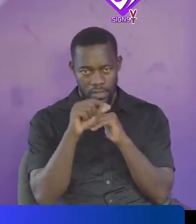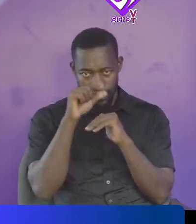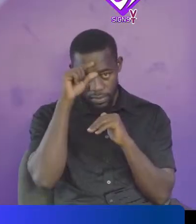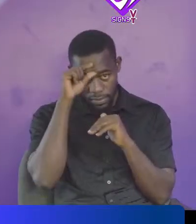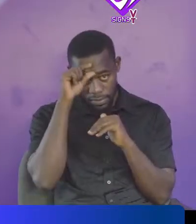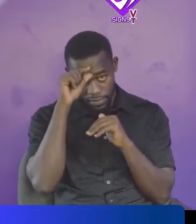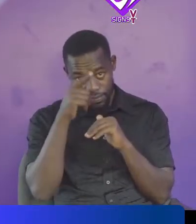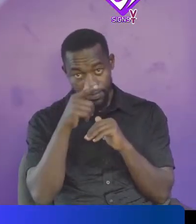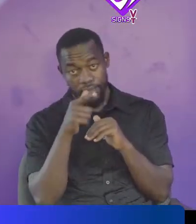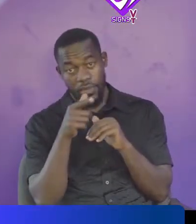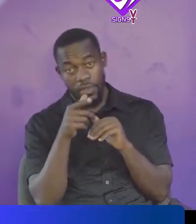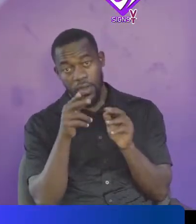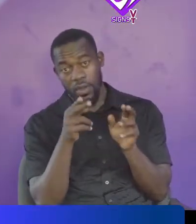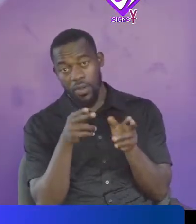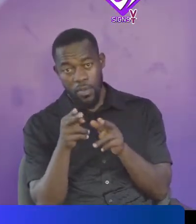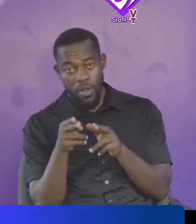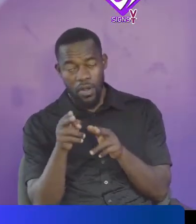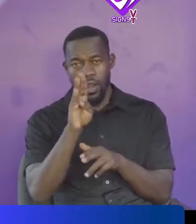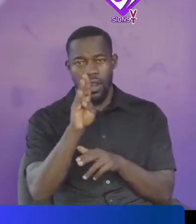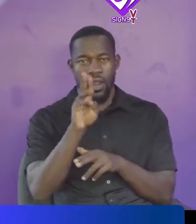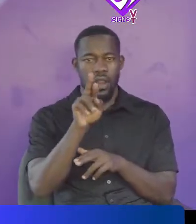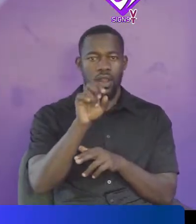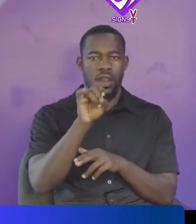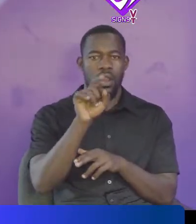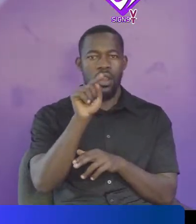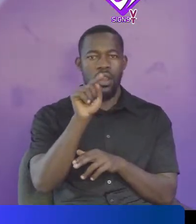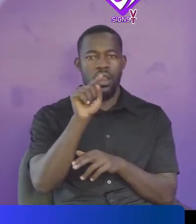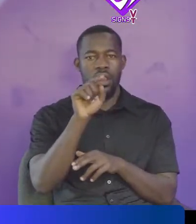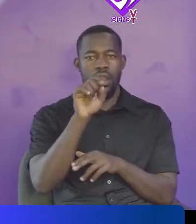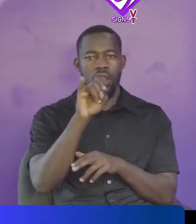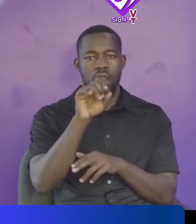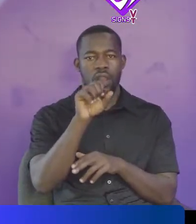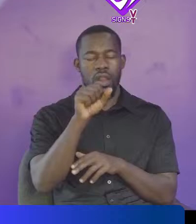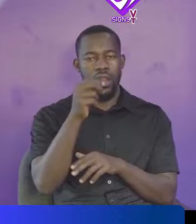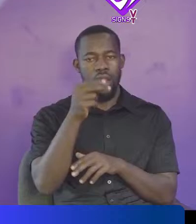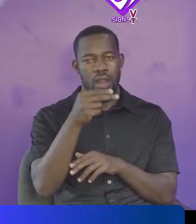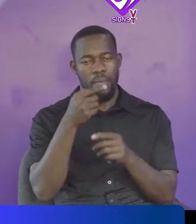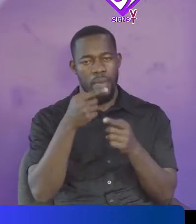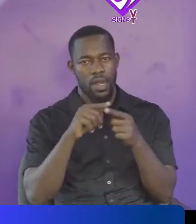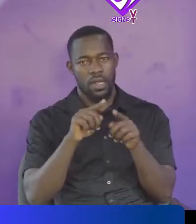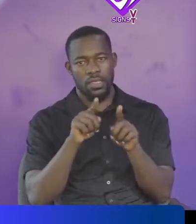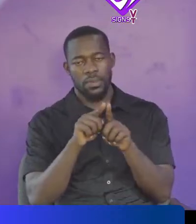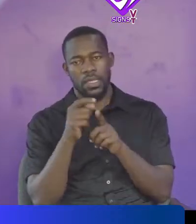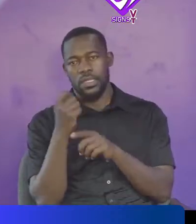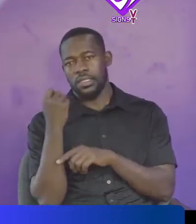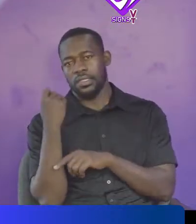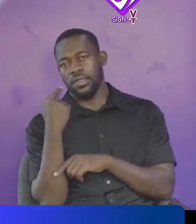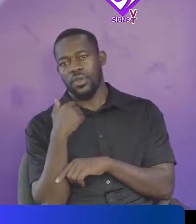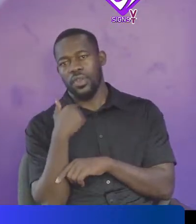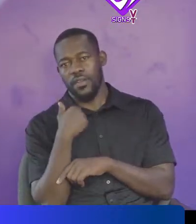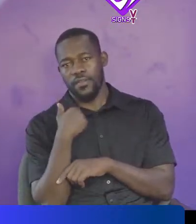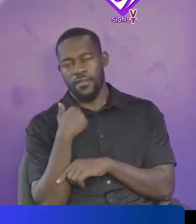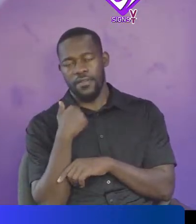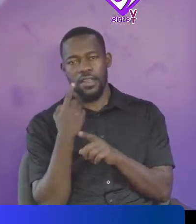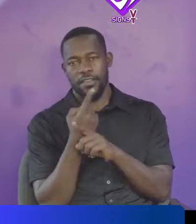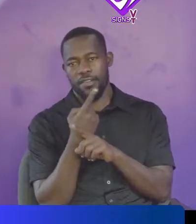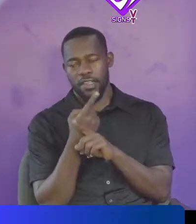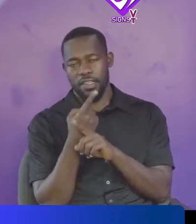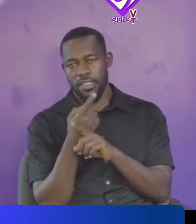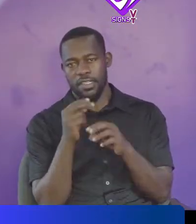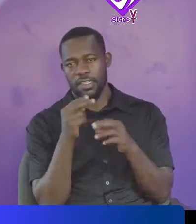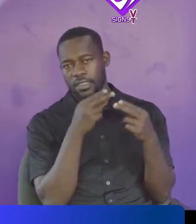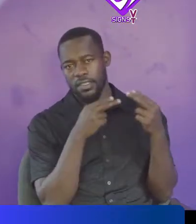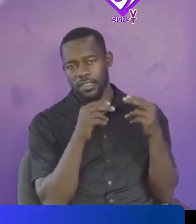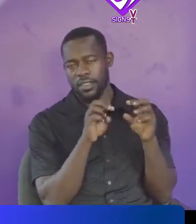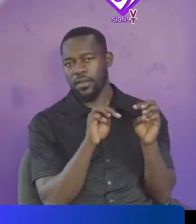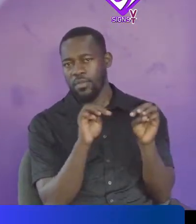normal British operations with Kenyans that time. But as well as of recent, we have what we call migrated archives. Our archives that